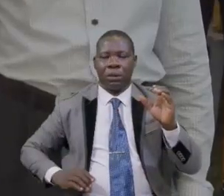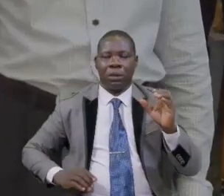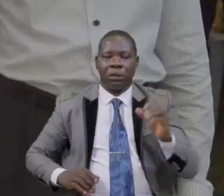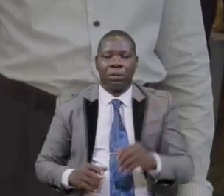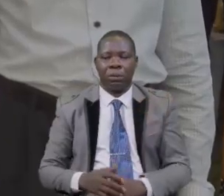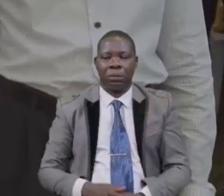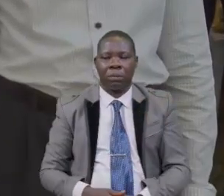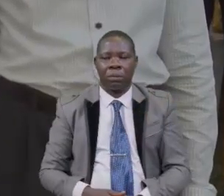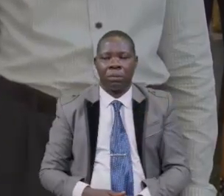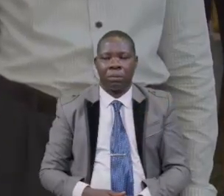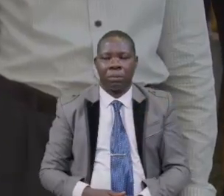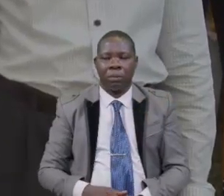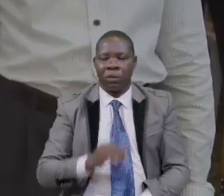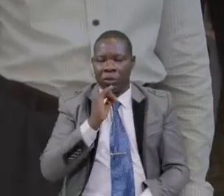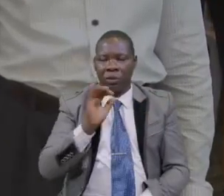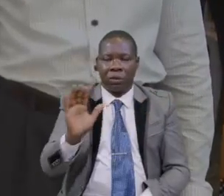is your own master.